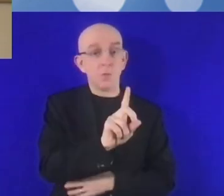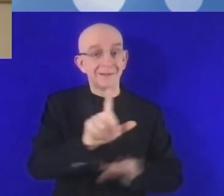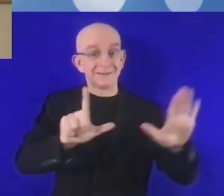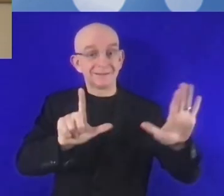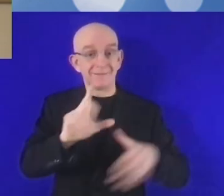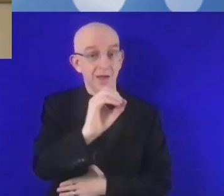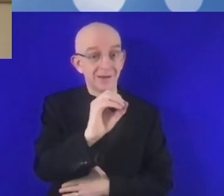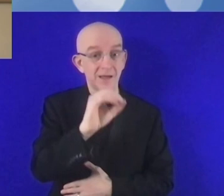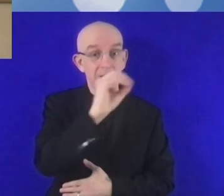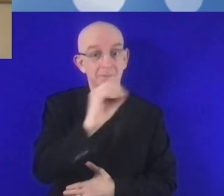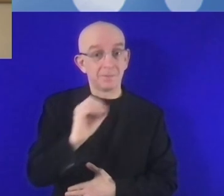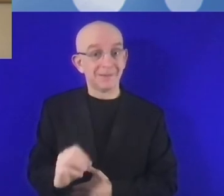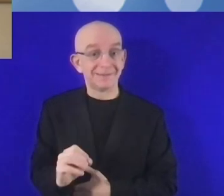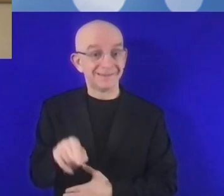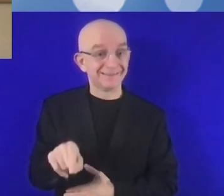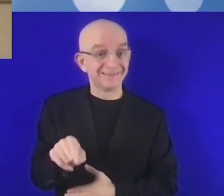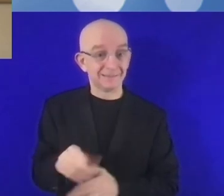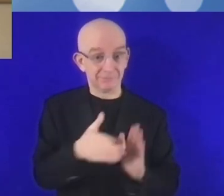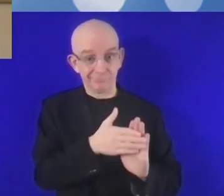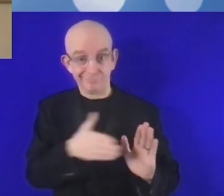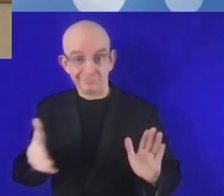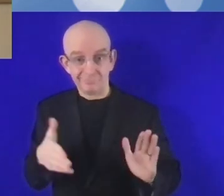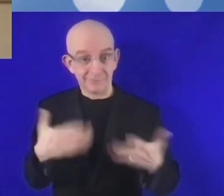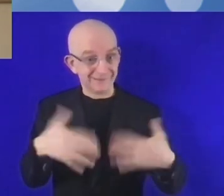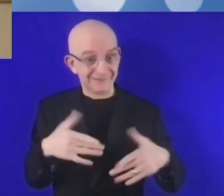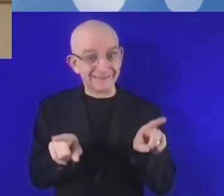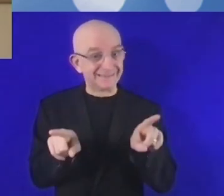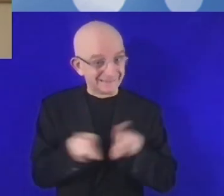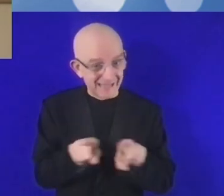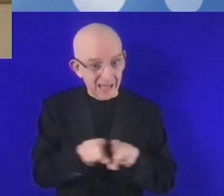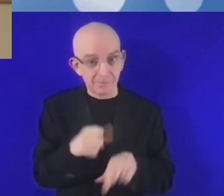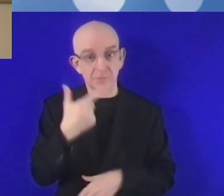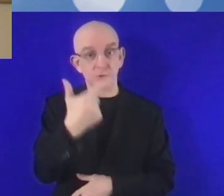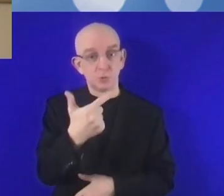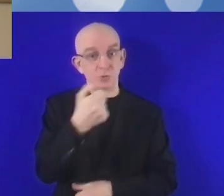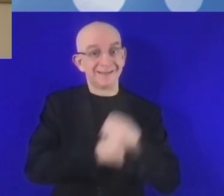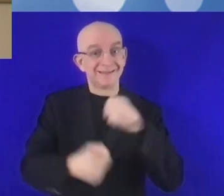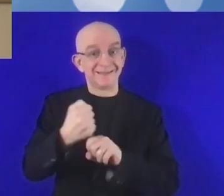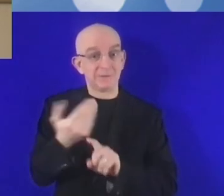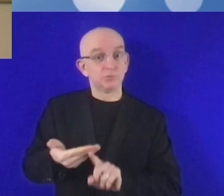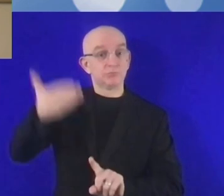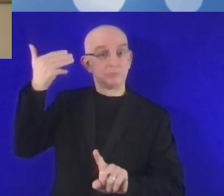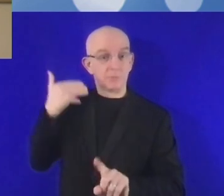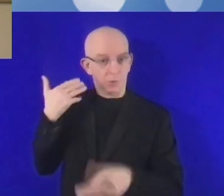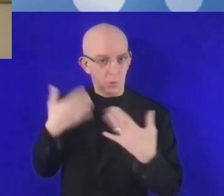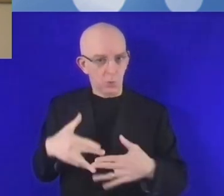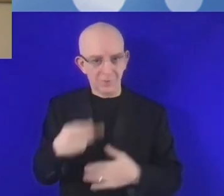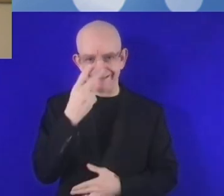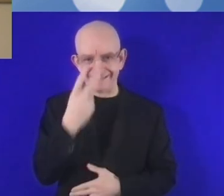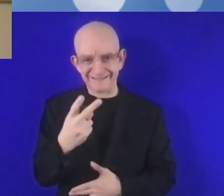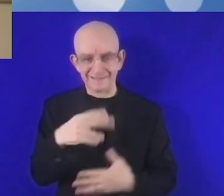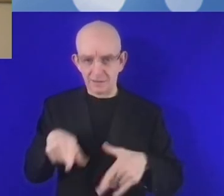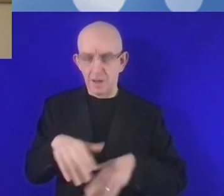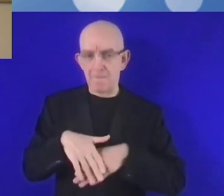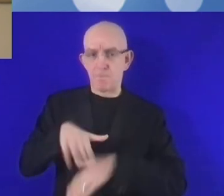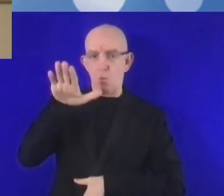and engagement in the internet across pretty much the markets that we operate in, as I said, predominantly in Africa. We've